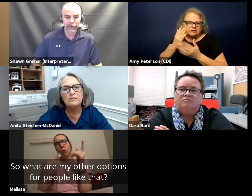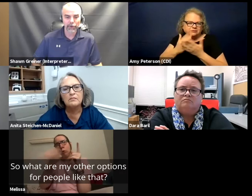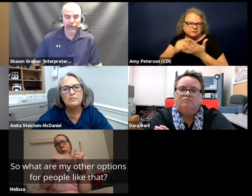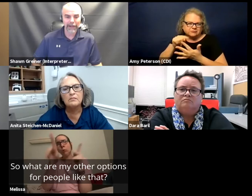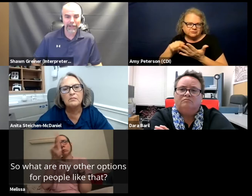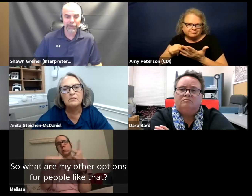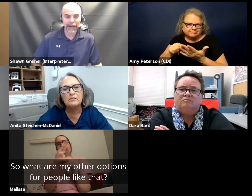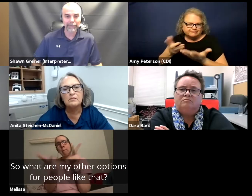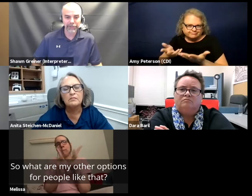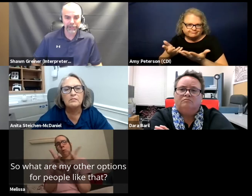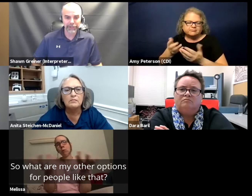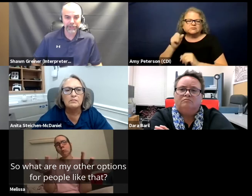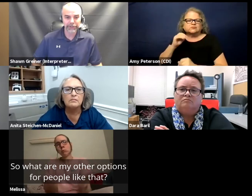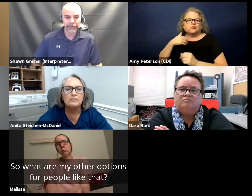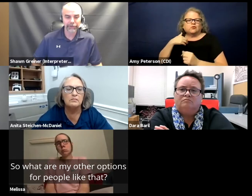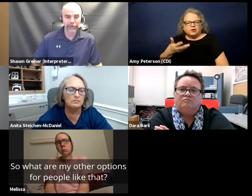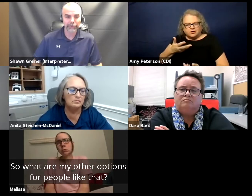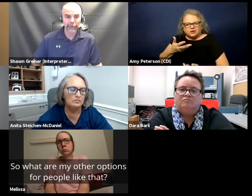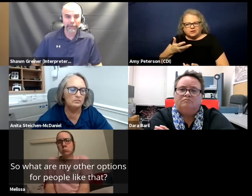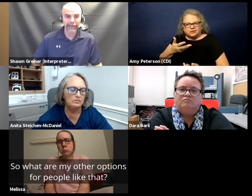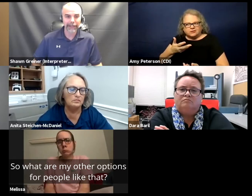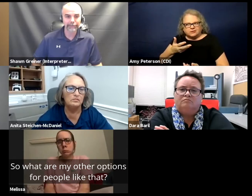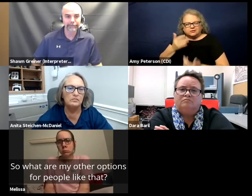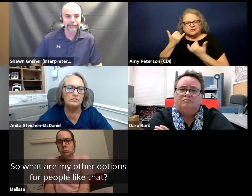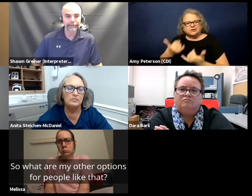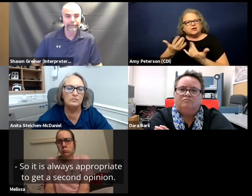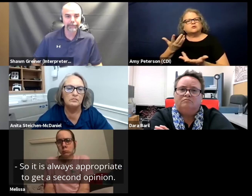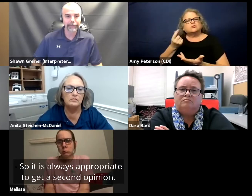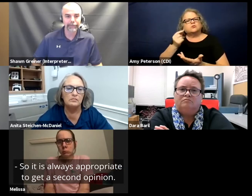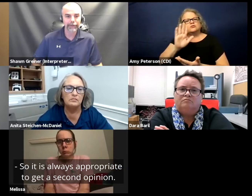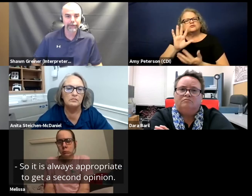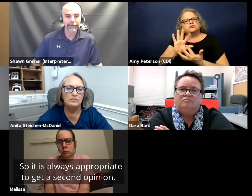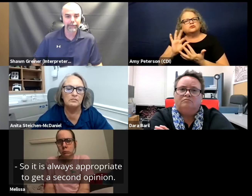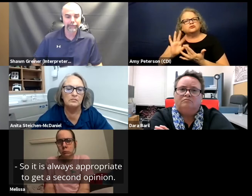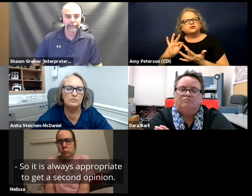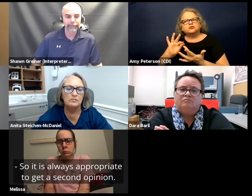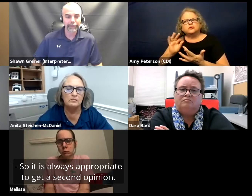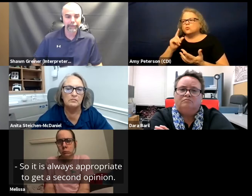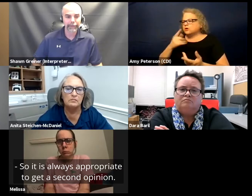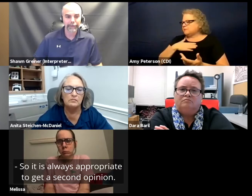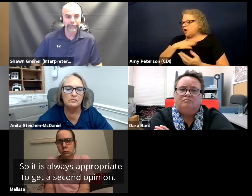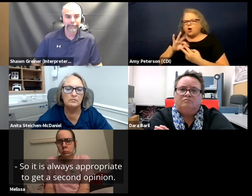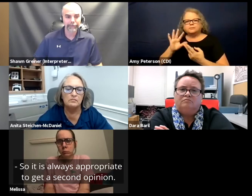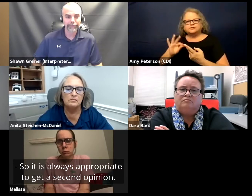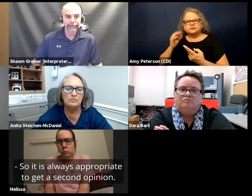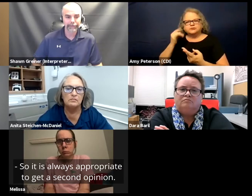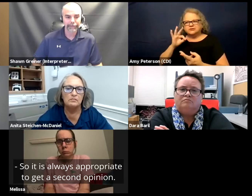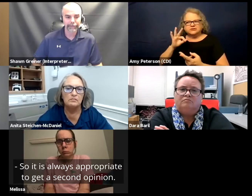So what are my other options for people like that? So, you know, it is